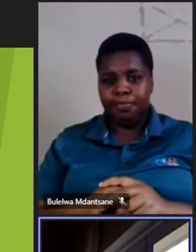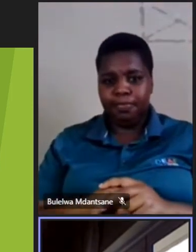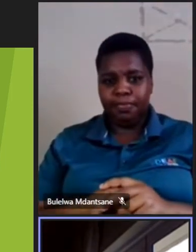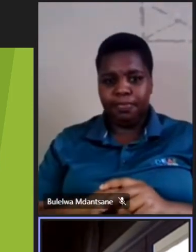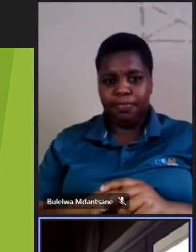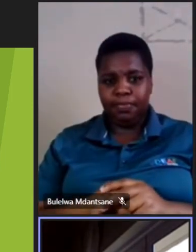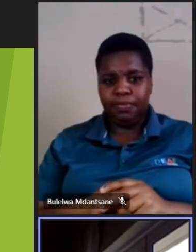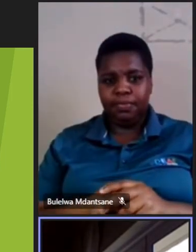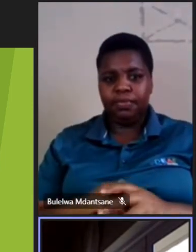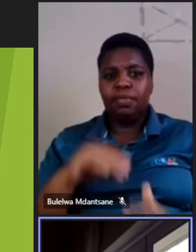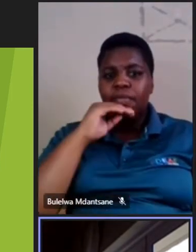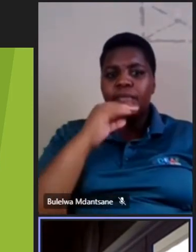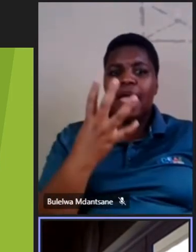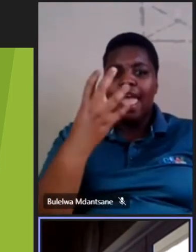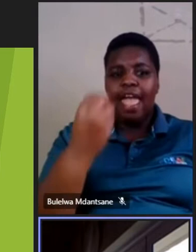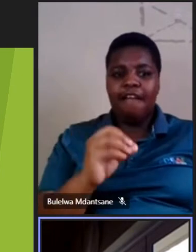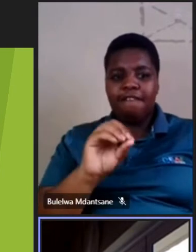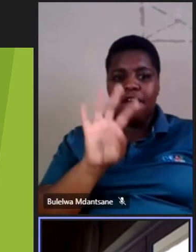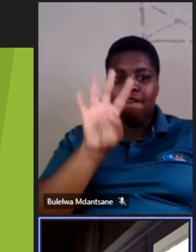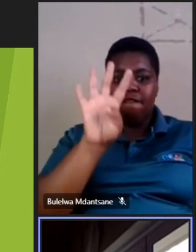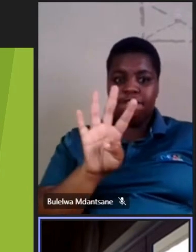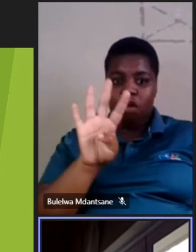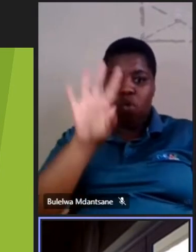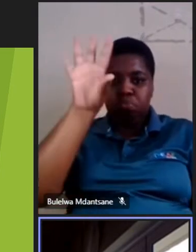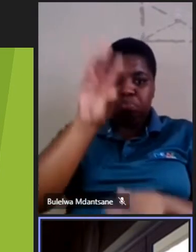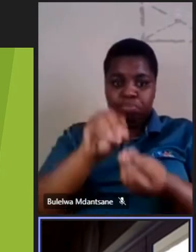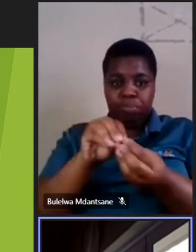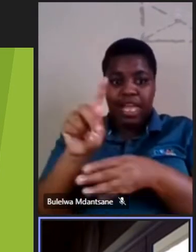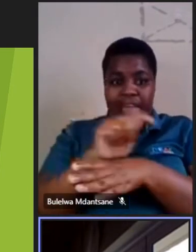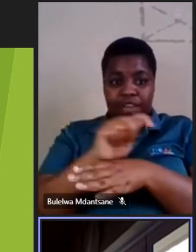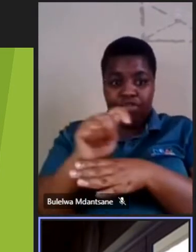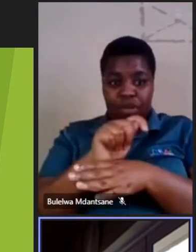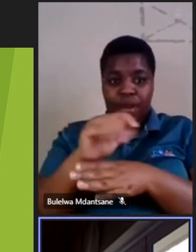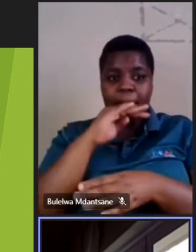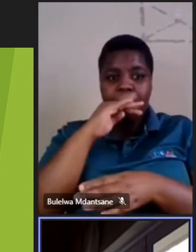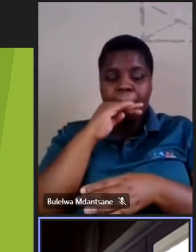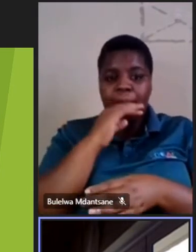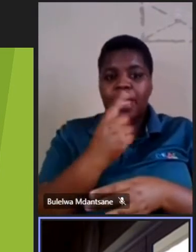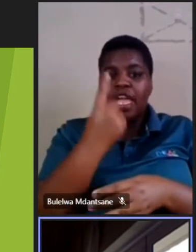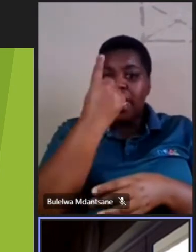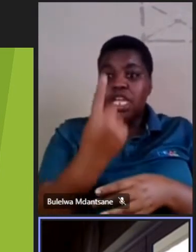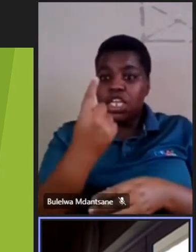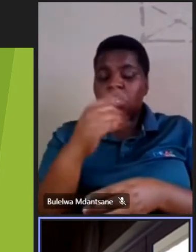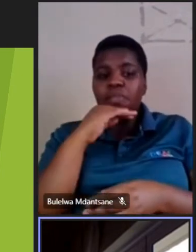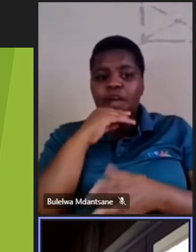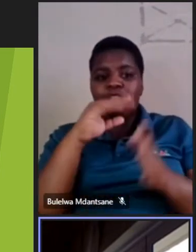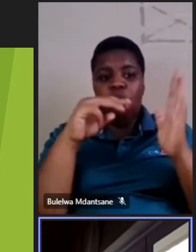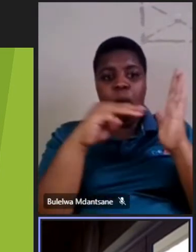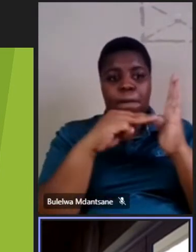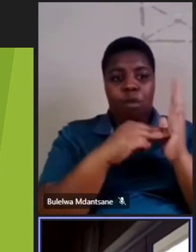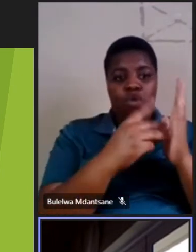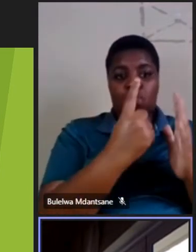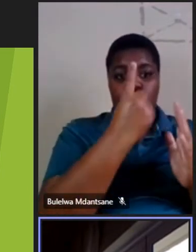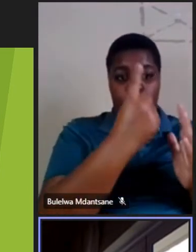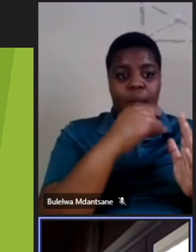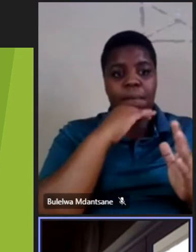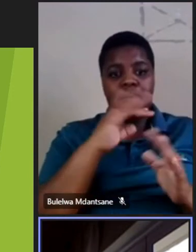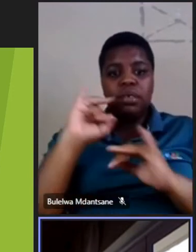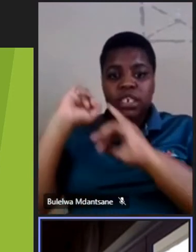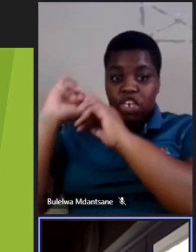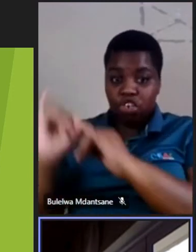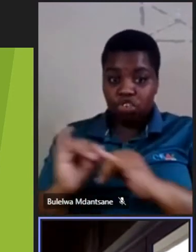consists of 4 training sessions in total, of which one session is part of Module 1, the introductory session.